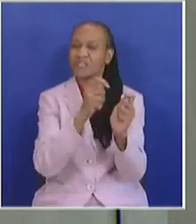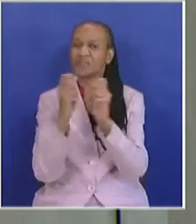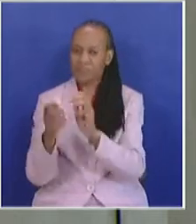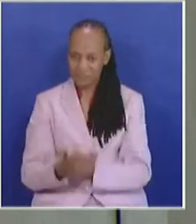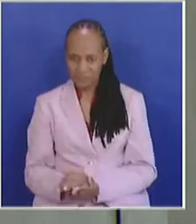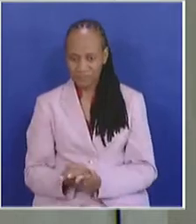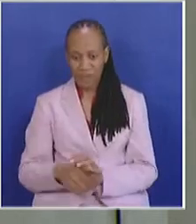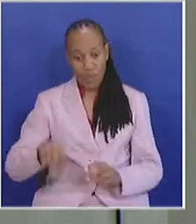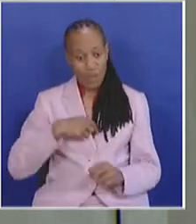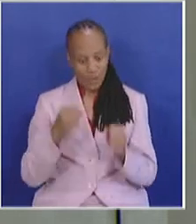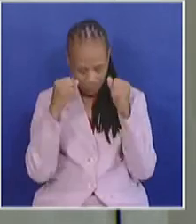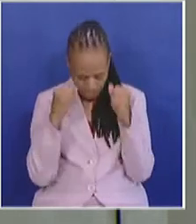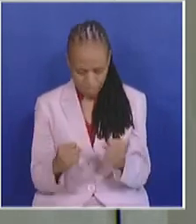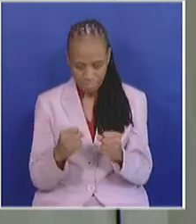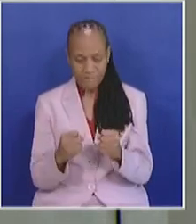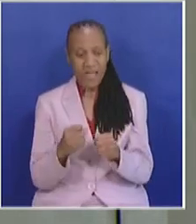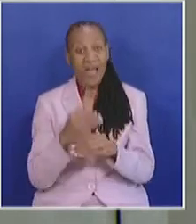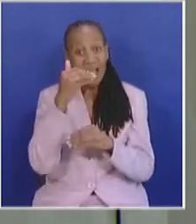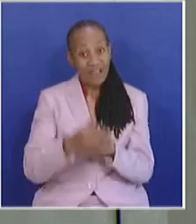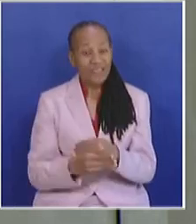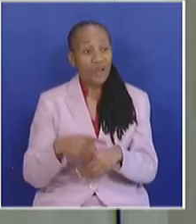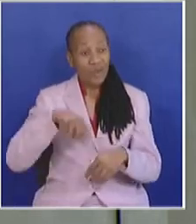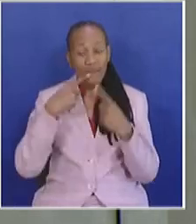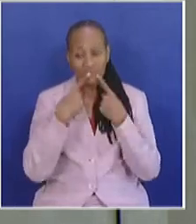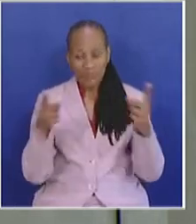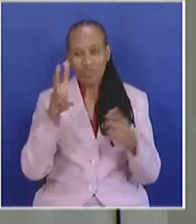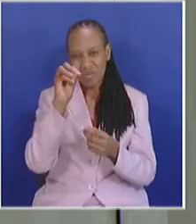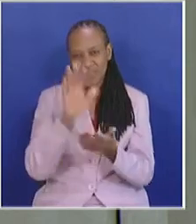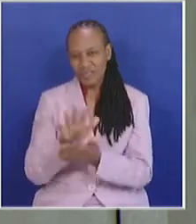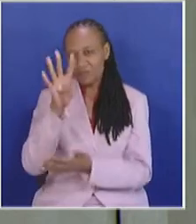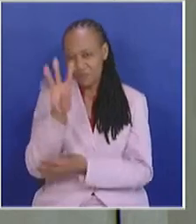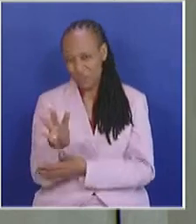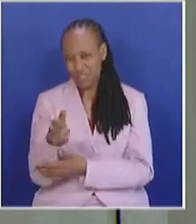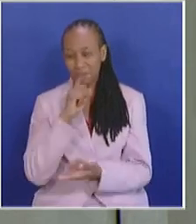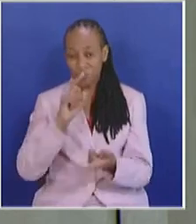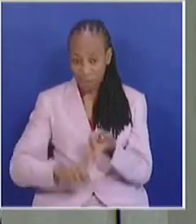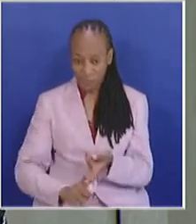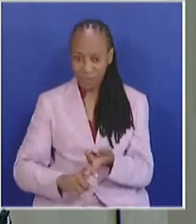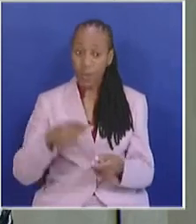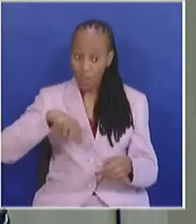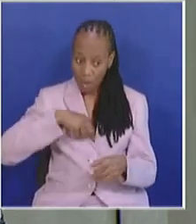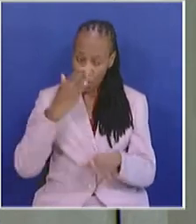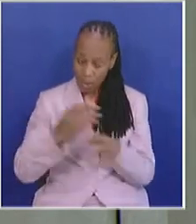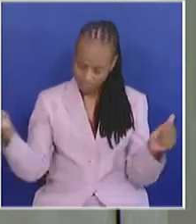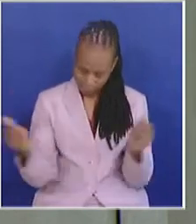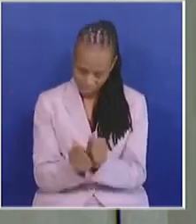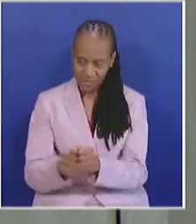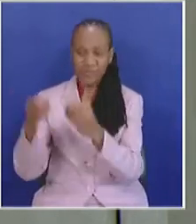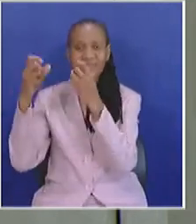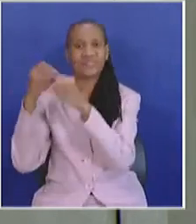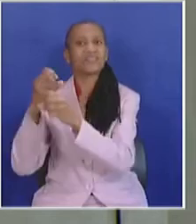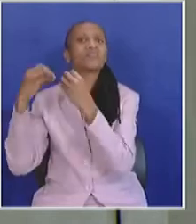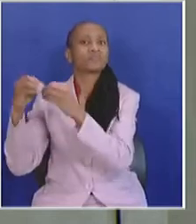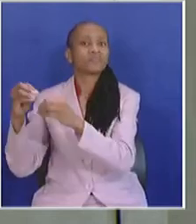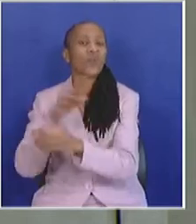unwavering commitment to the 2014 elections manifesto, we will work with the taxi industry to facilitate their participation